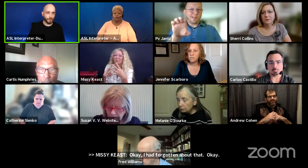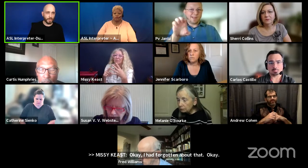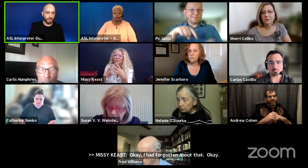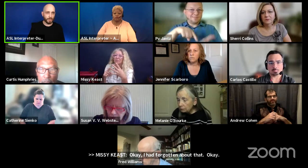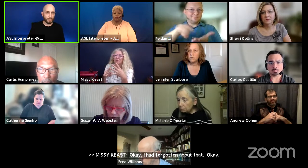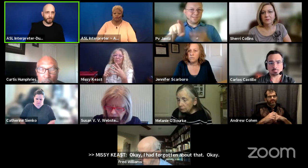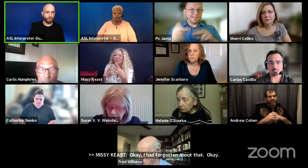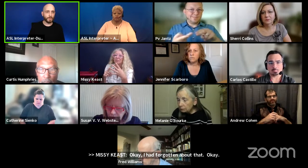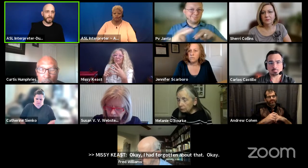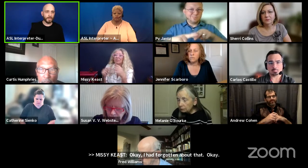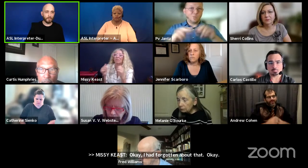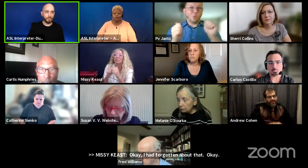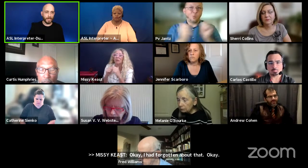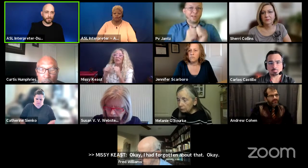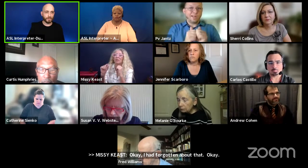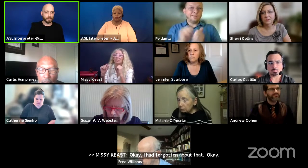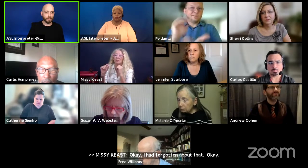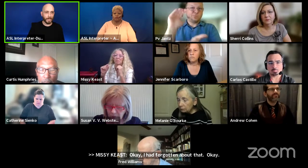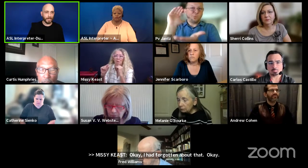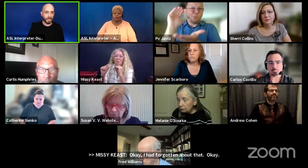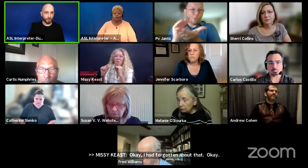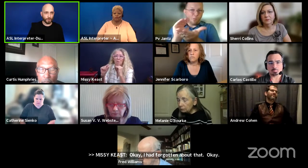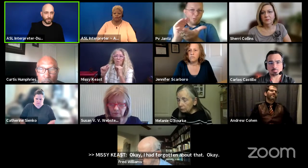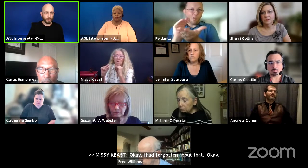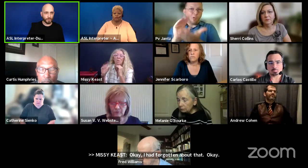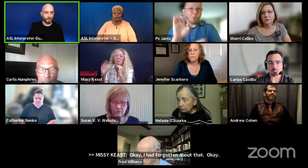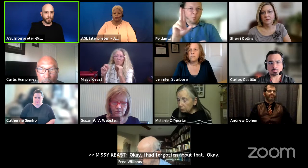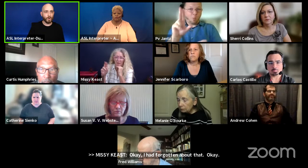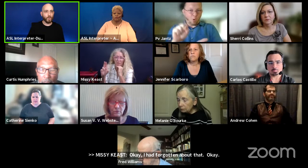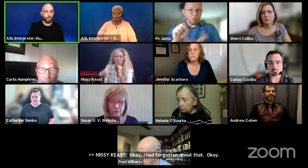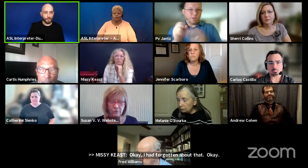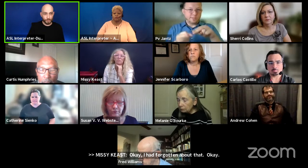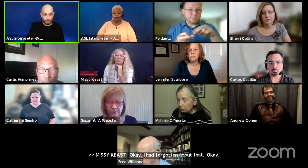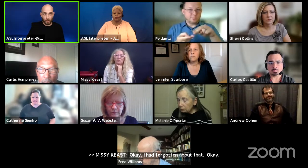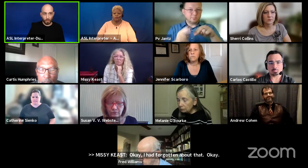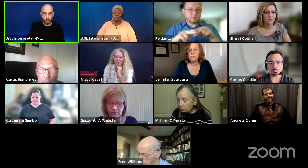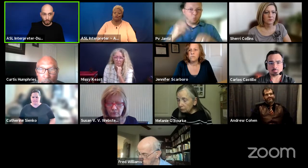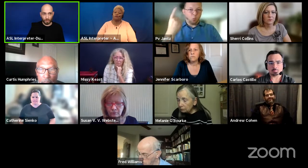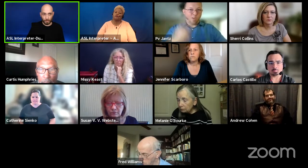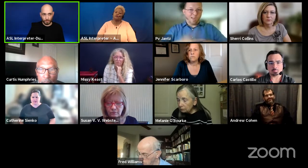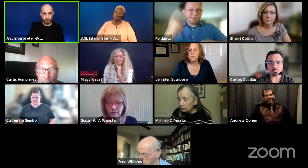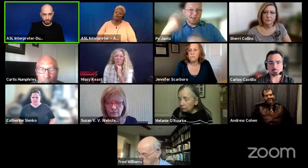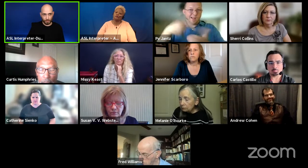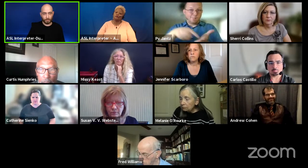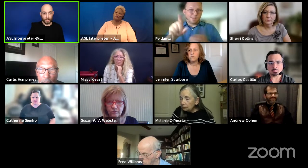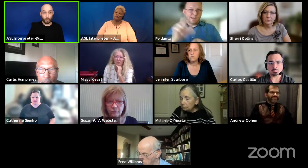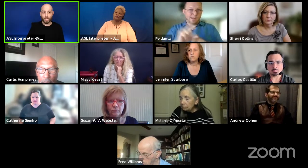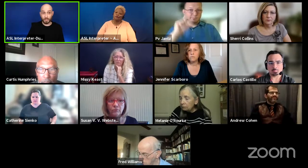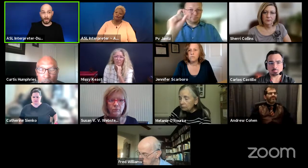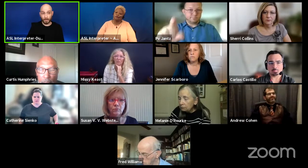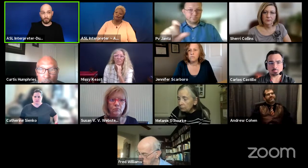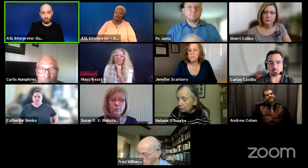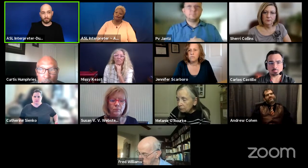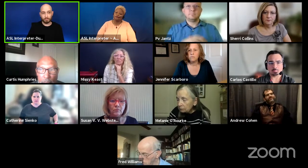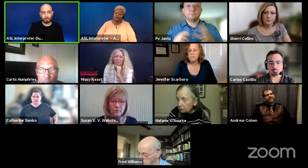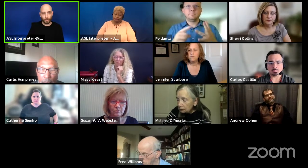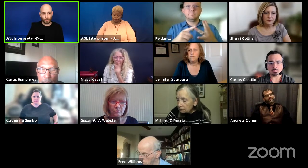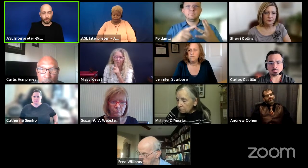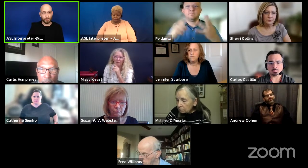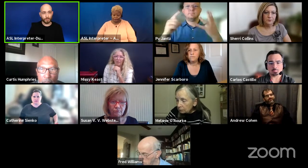Option 3 would be a base pay increase with a smaller bonus, a